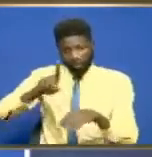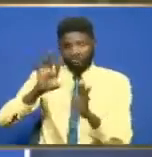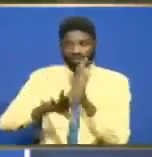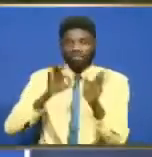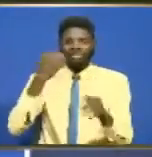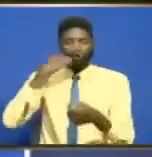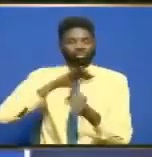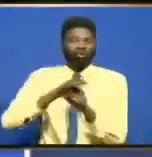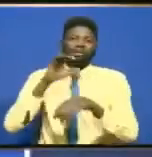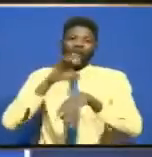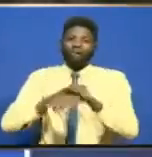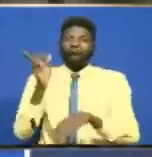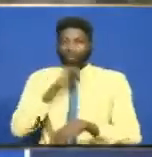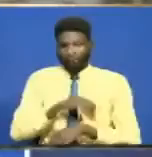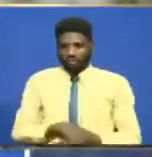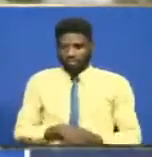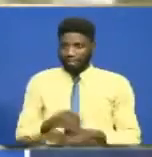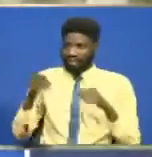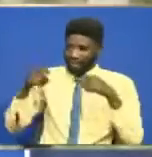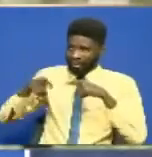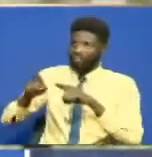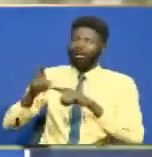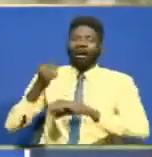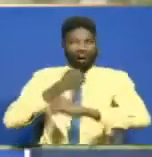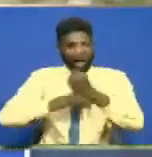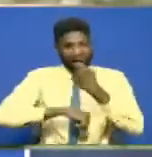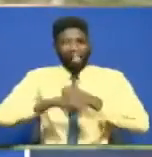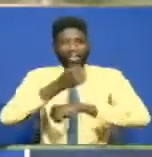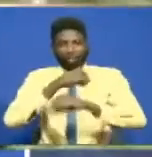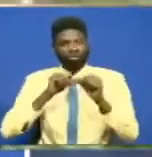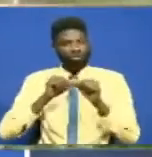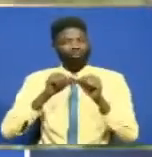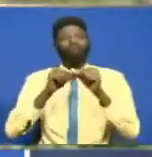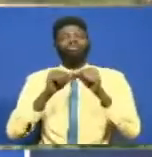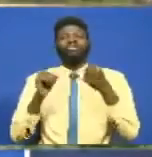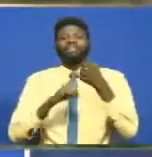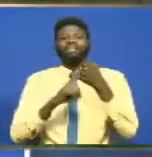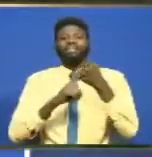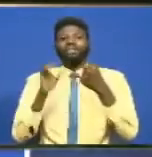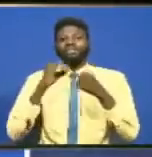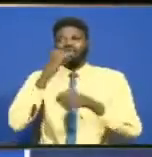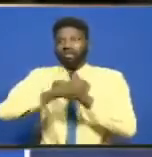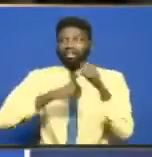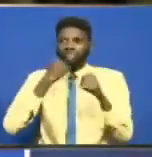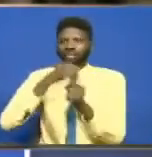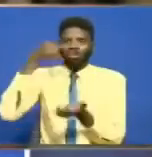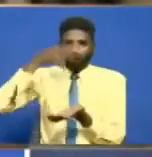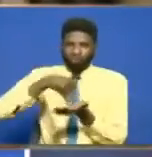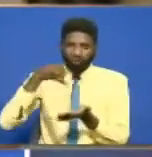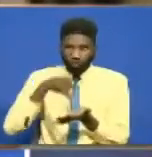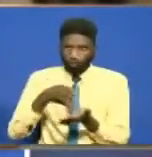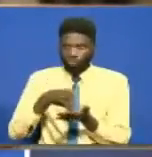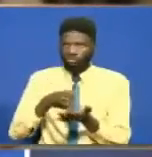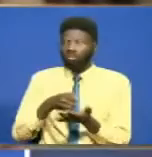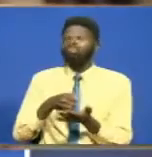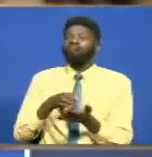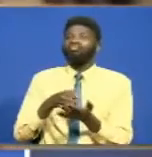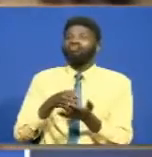the virus. He has been in the acting industry for 6 decades and featured in Bengali language